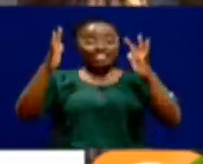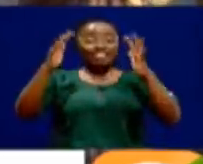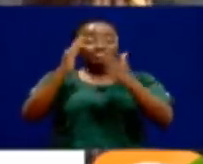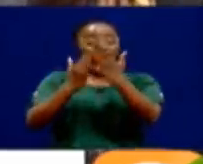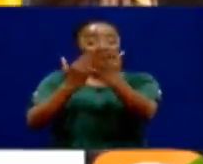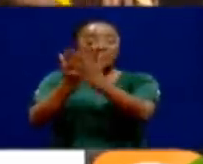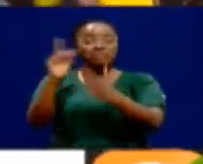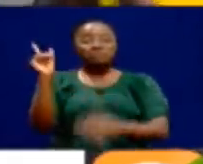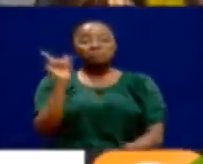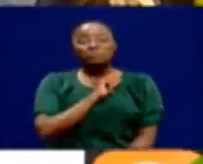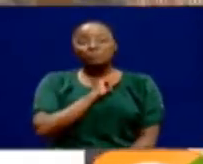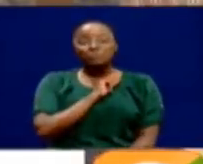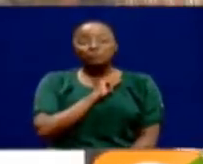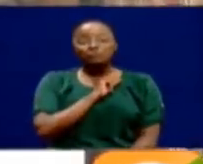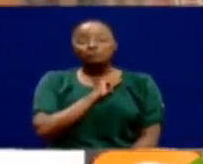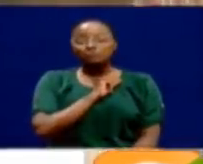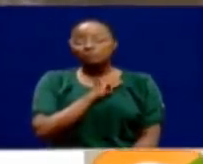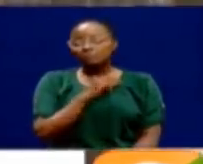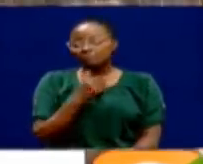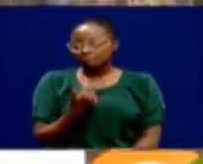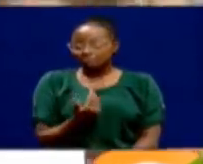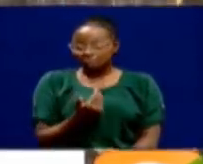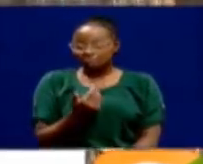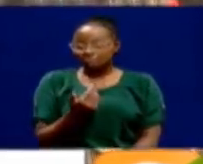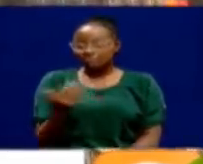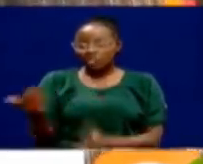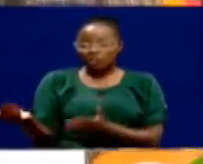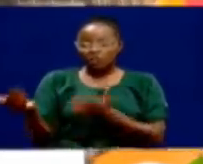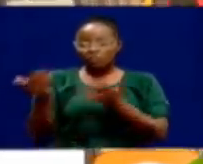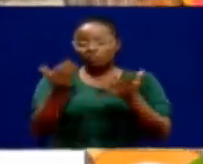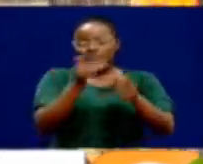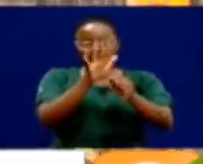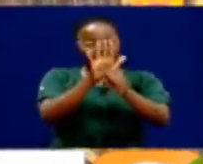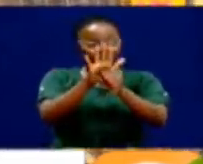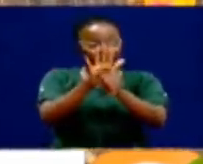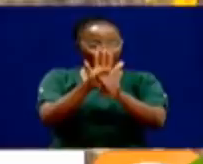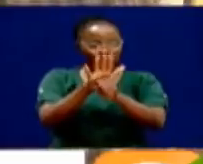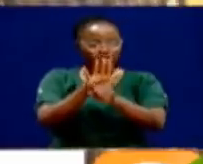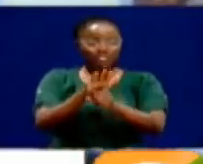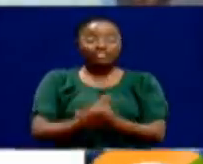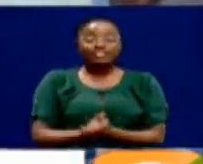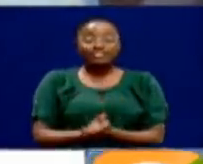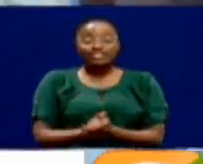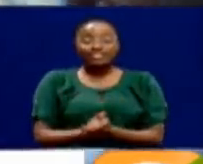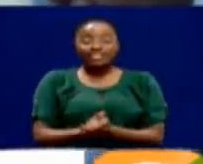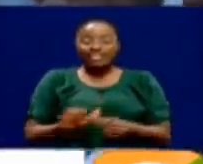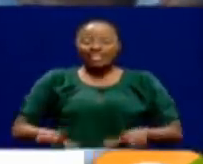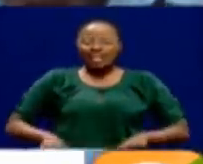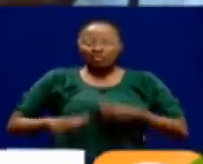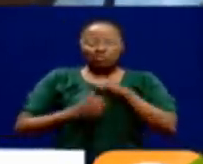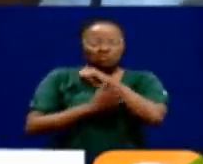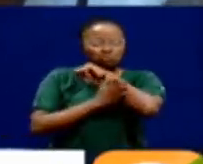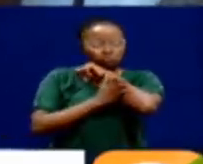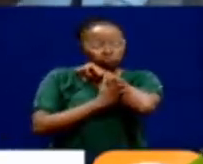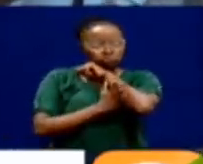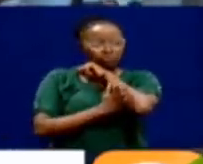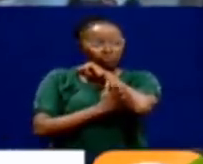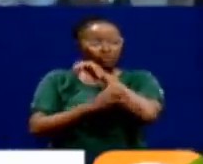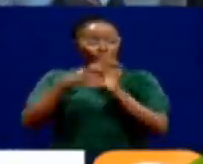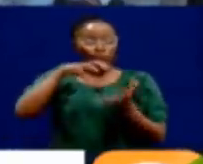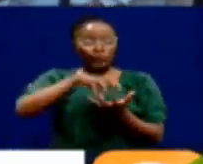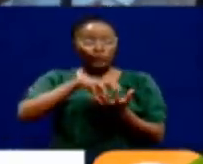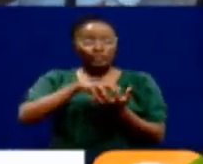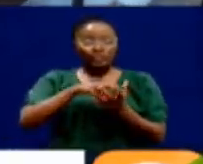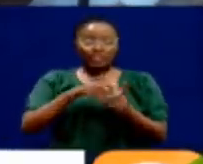has arrived, and it has come bountifully. And because they live in such poor conditions,